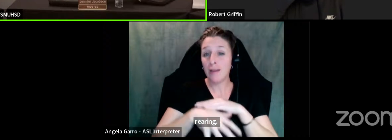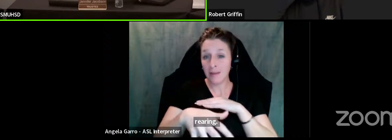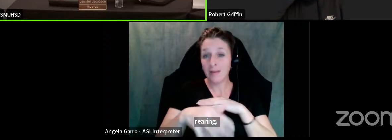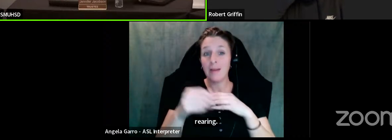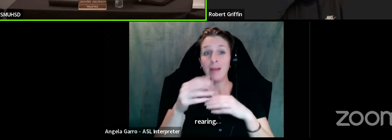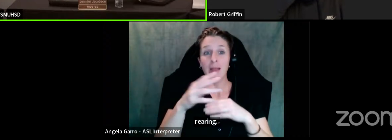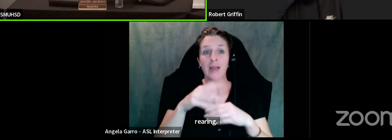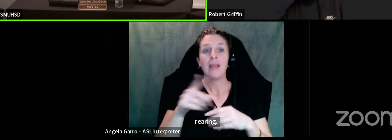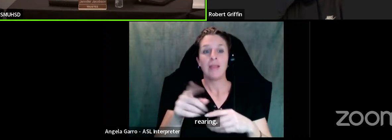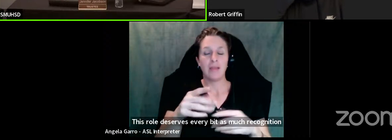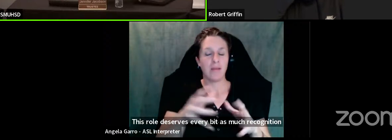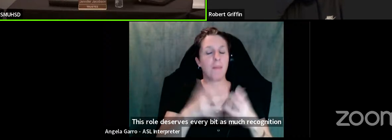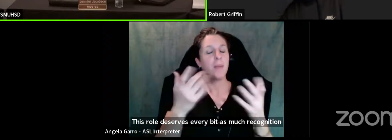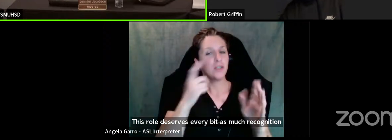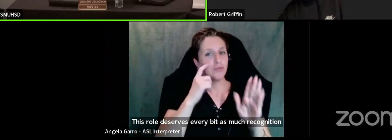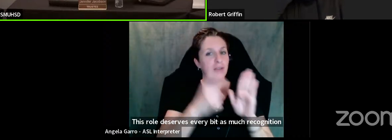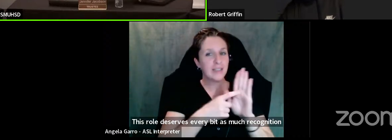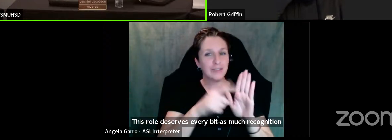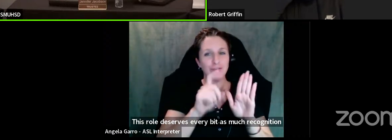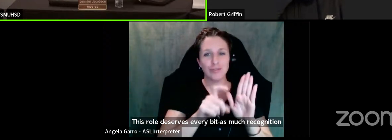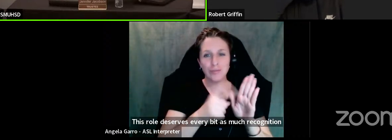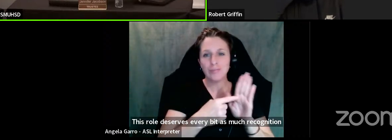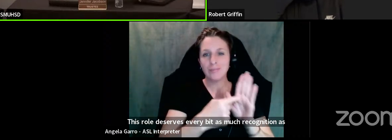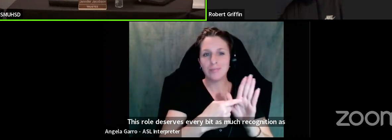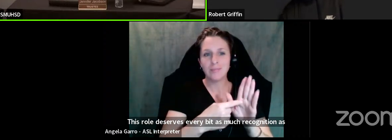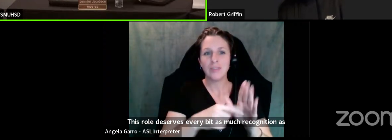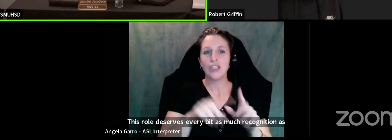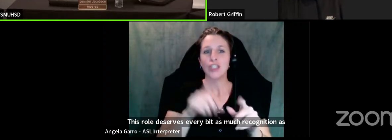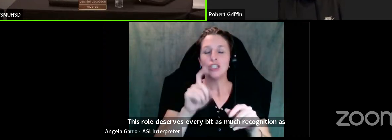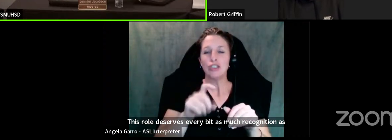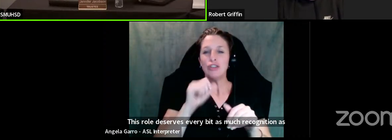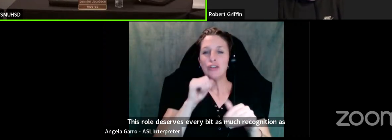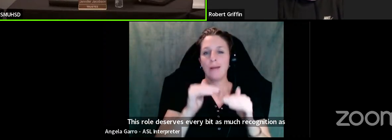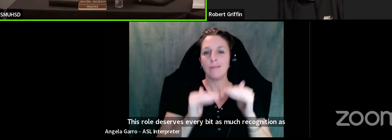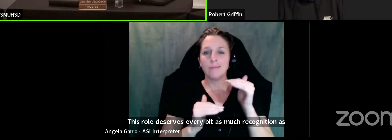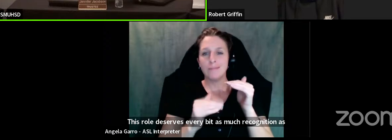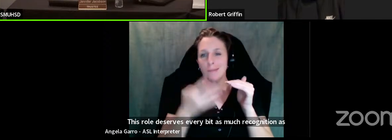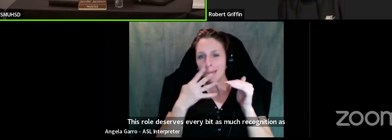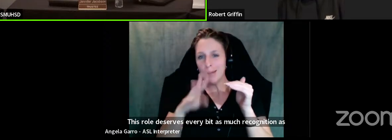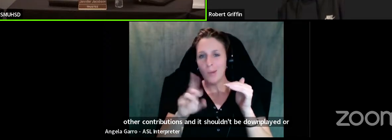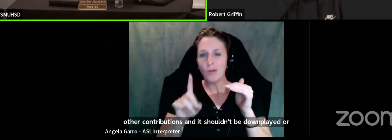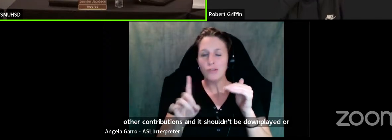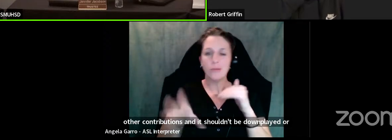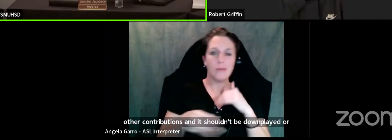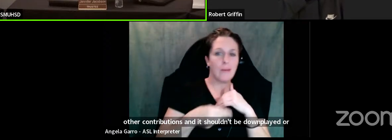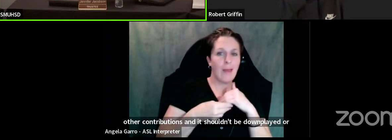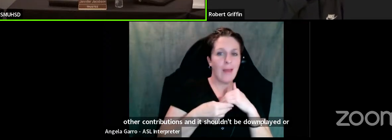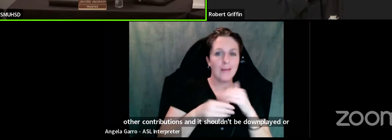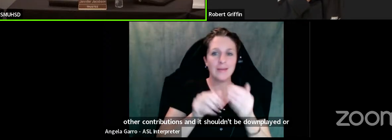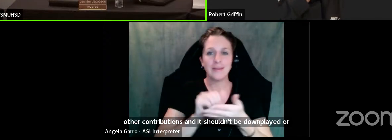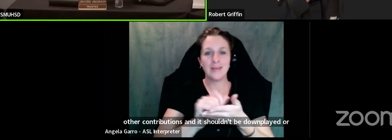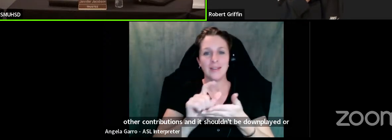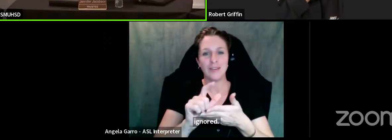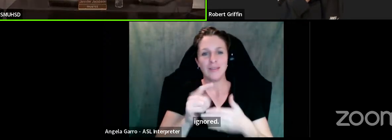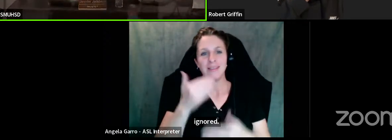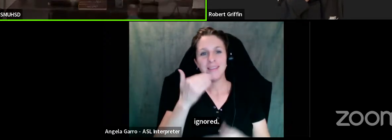other contributions, and it shouldn't be downplayed or ignored. So that's all. Thank you.